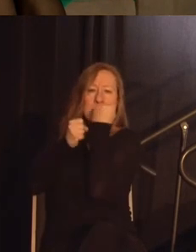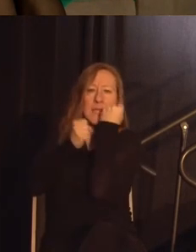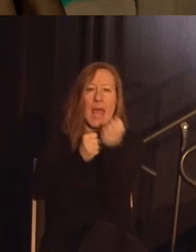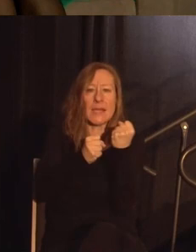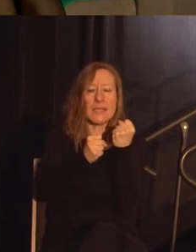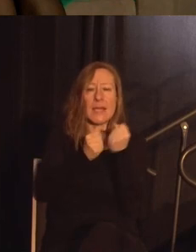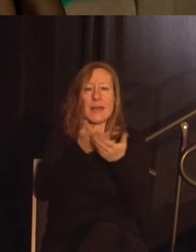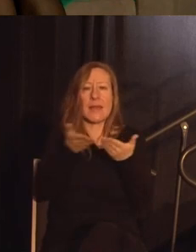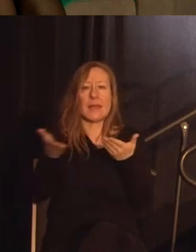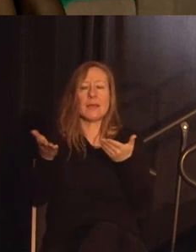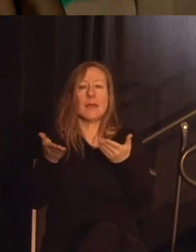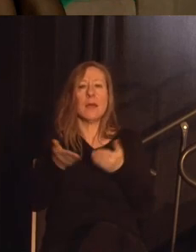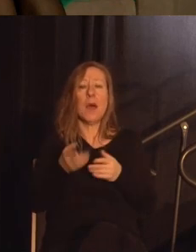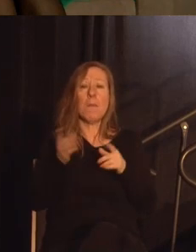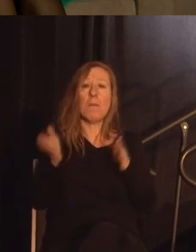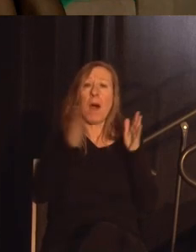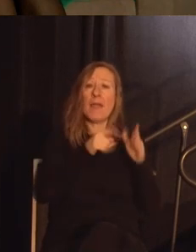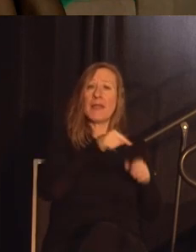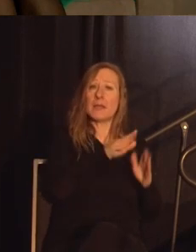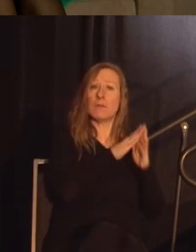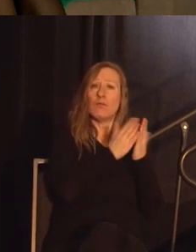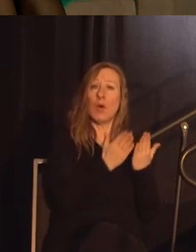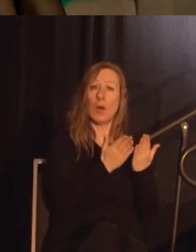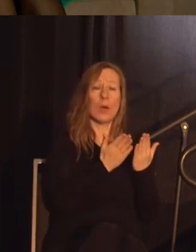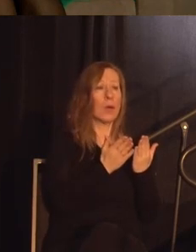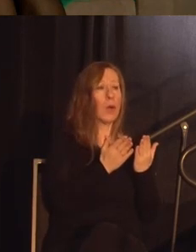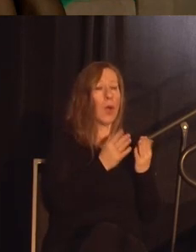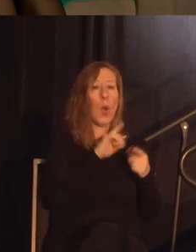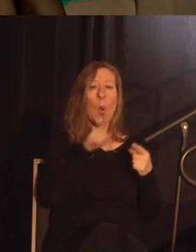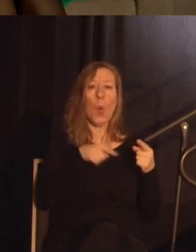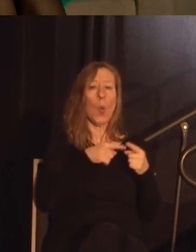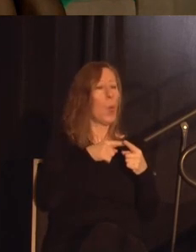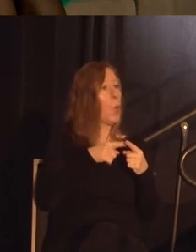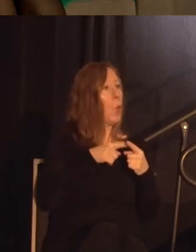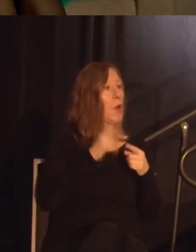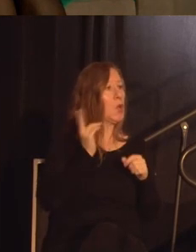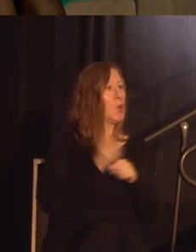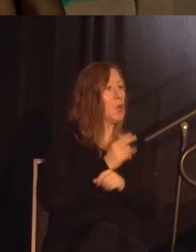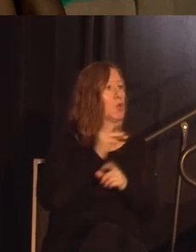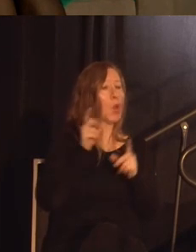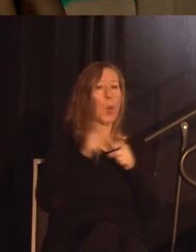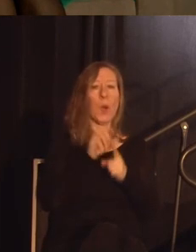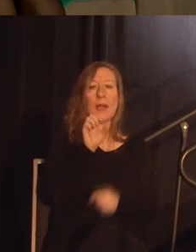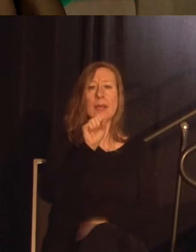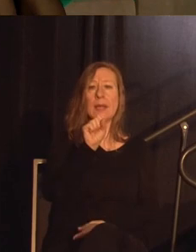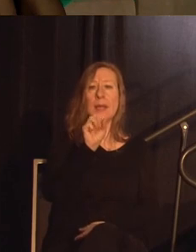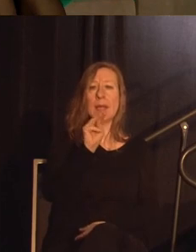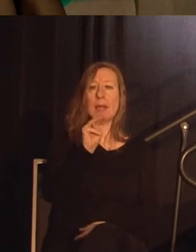Whereas this book, actually when you use that word smear, did you use smear? Mm-hmm. Yeah.